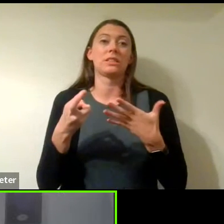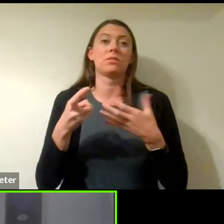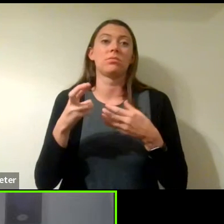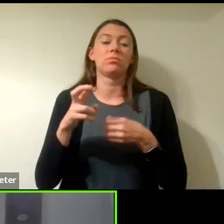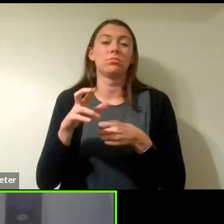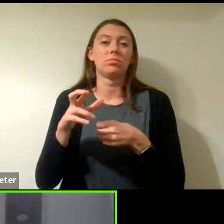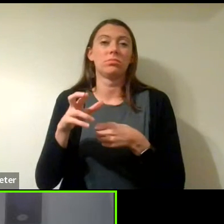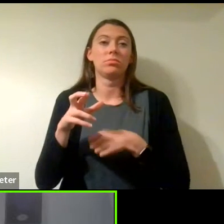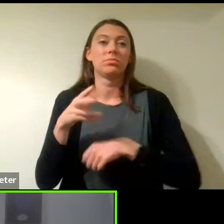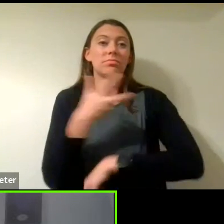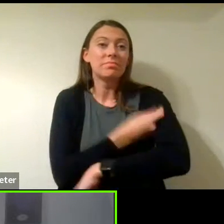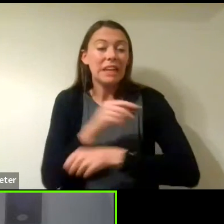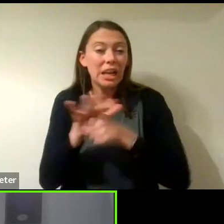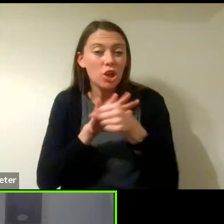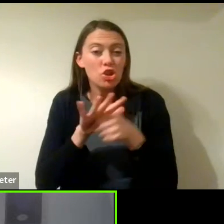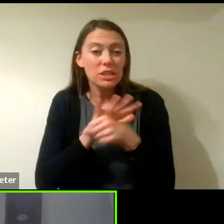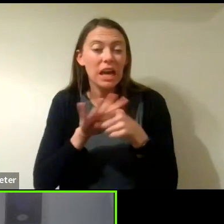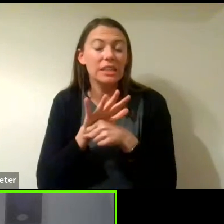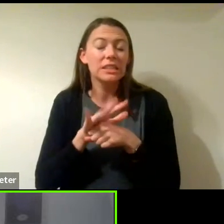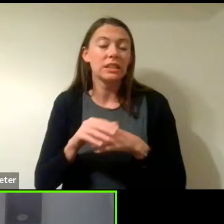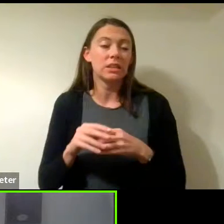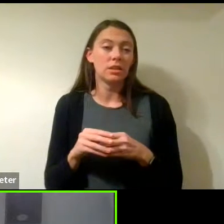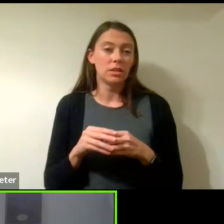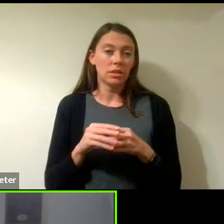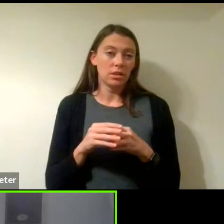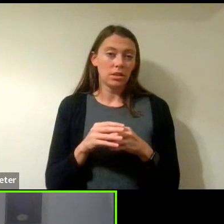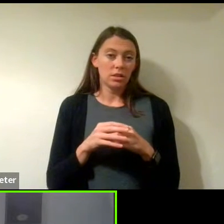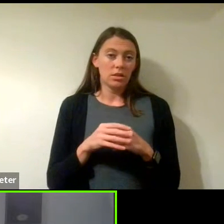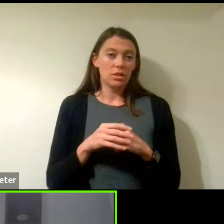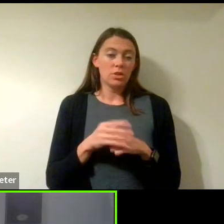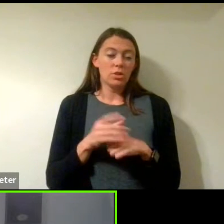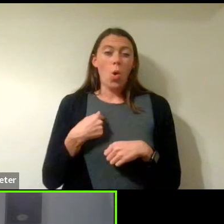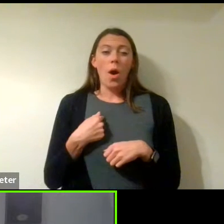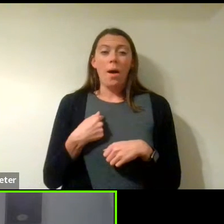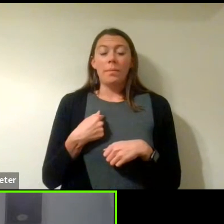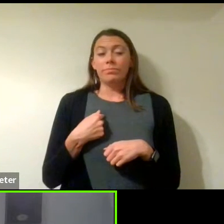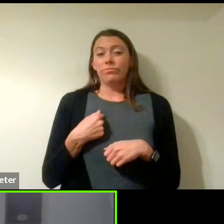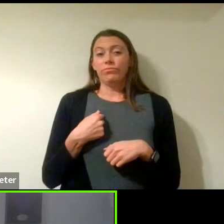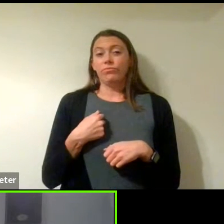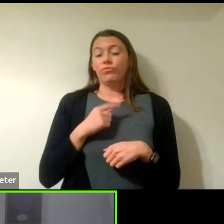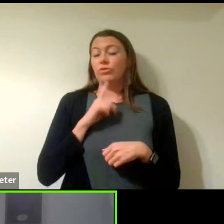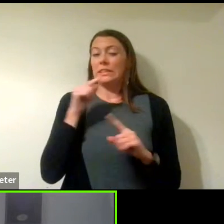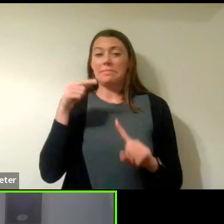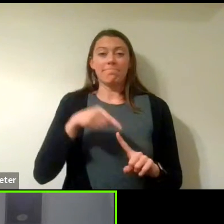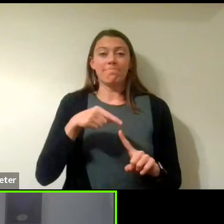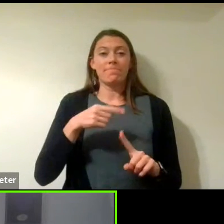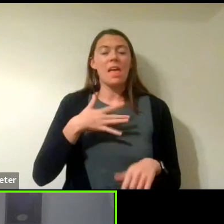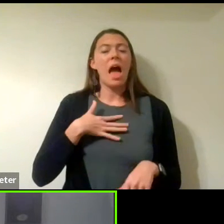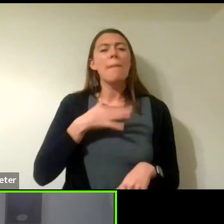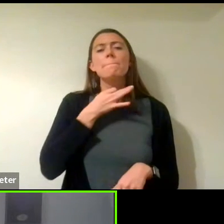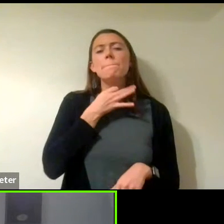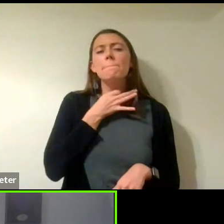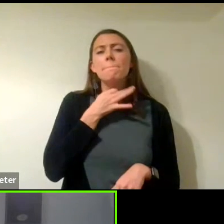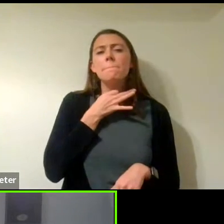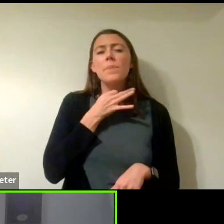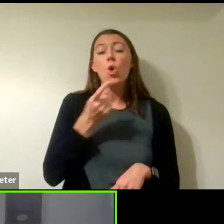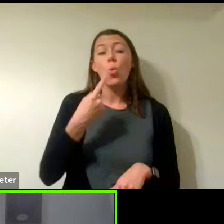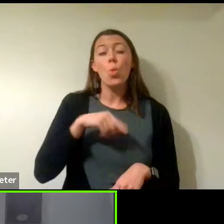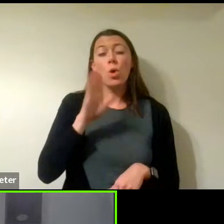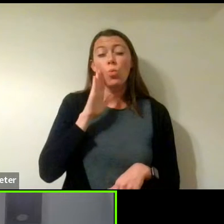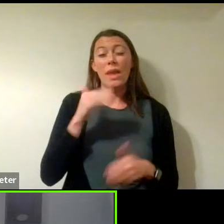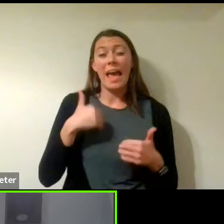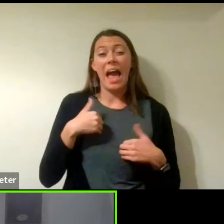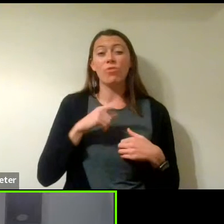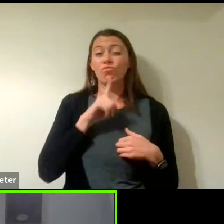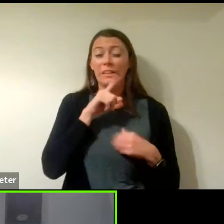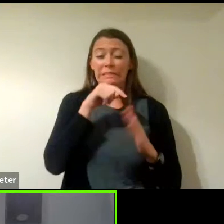example nationwide personally. But I guess I'm wondering if we'll be able to get that detailed of